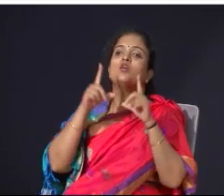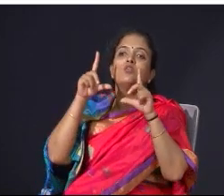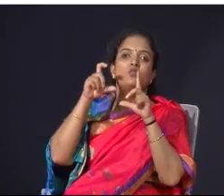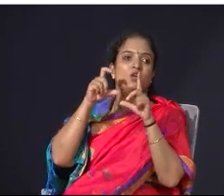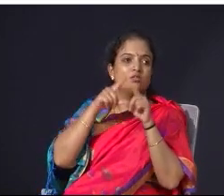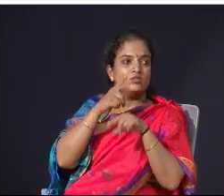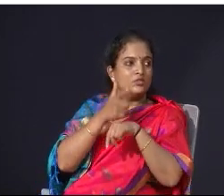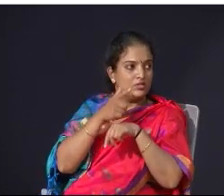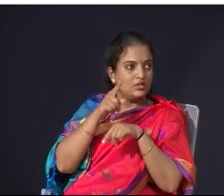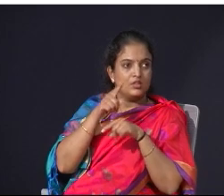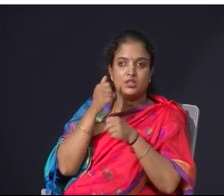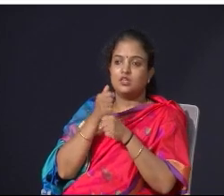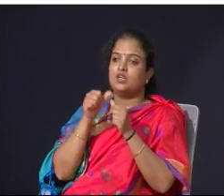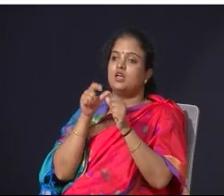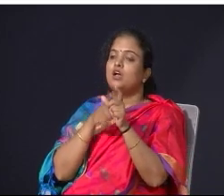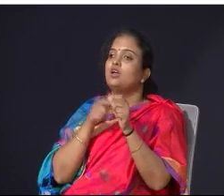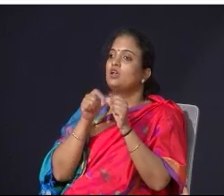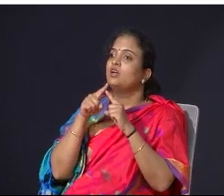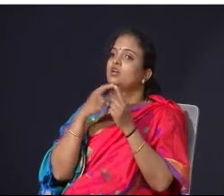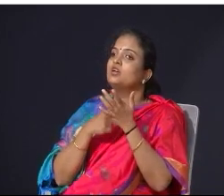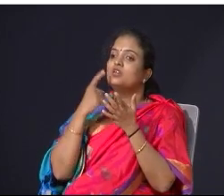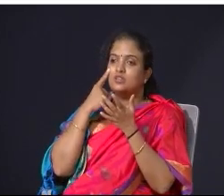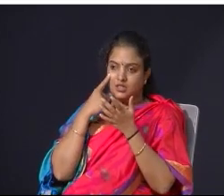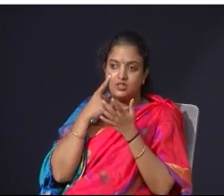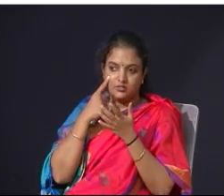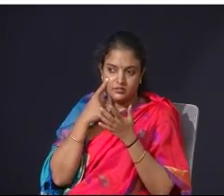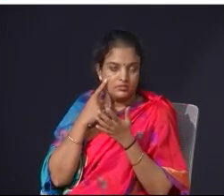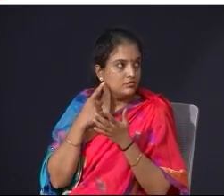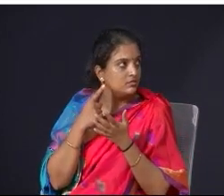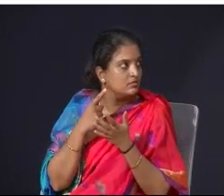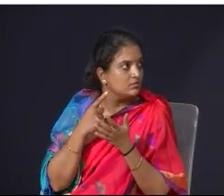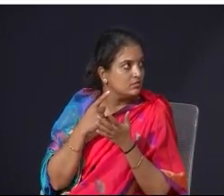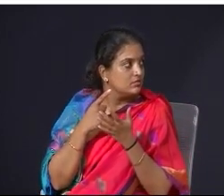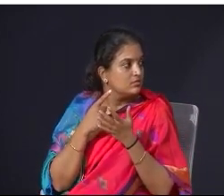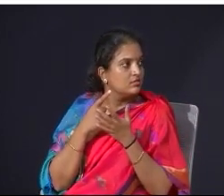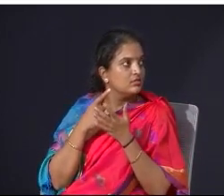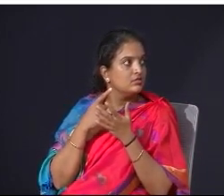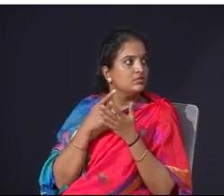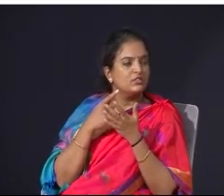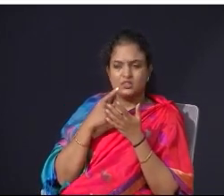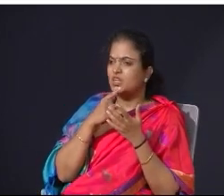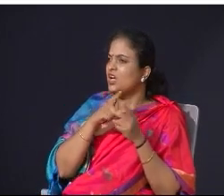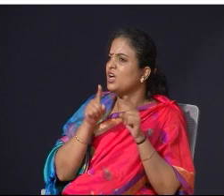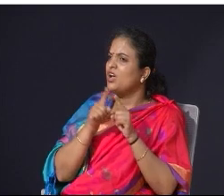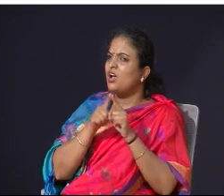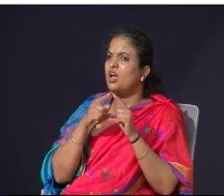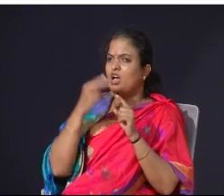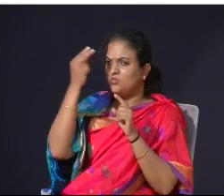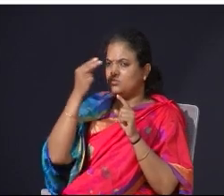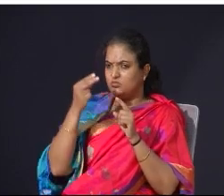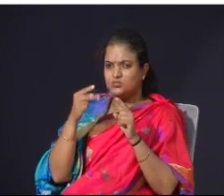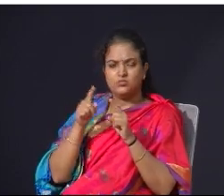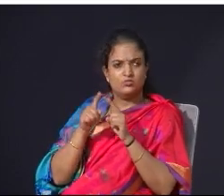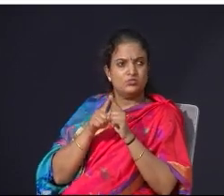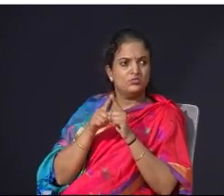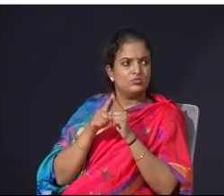her name is Gayatri, right? Gayatri? Gayatri, yeah. So wonderfully, she said the canvas, because of